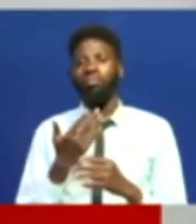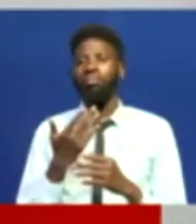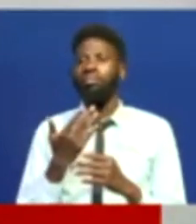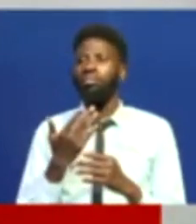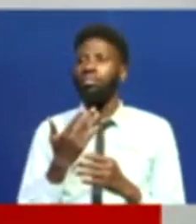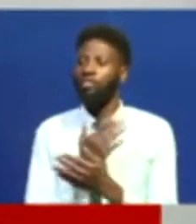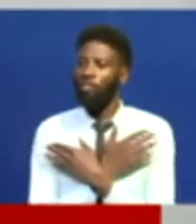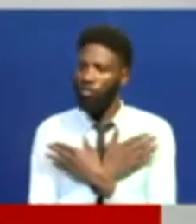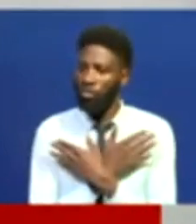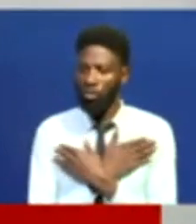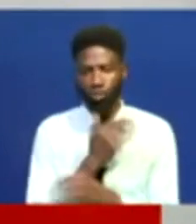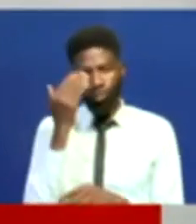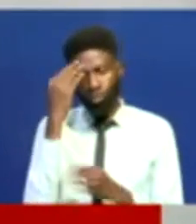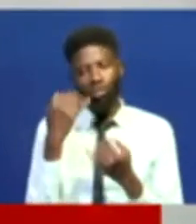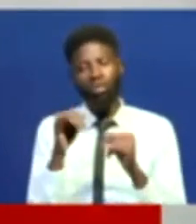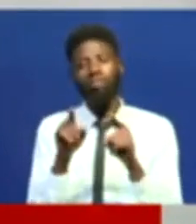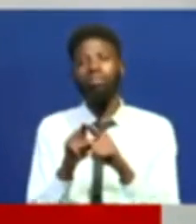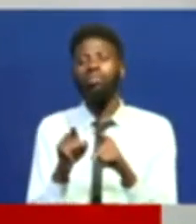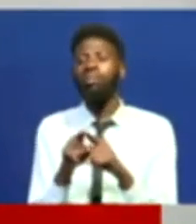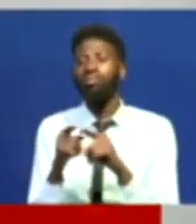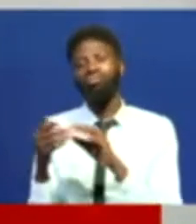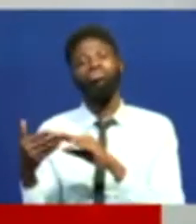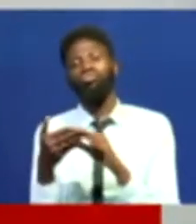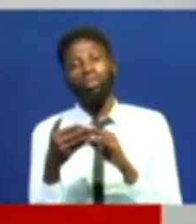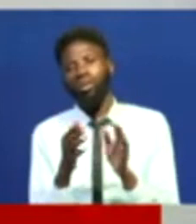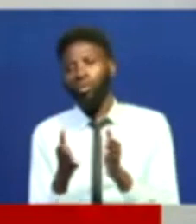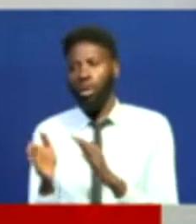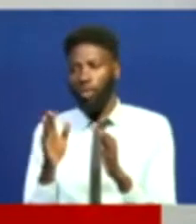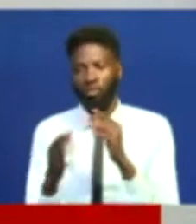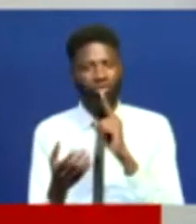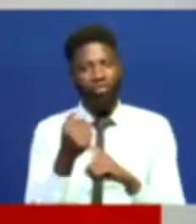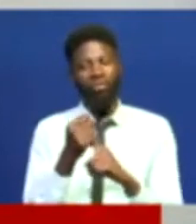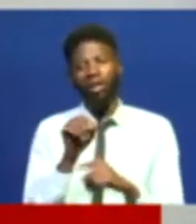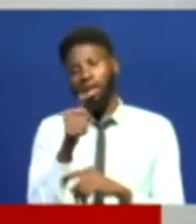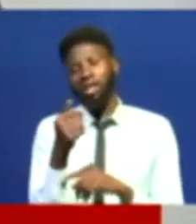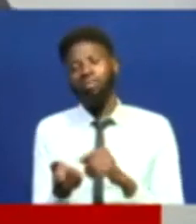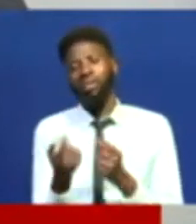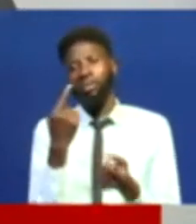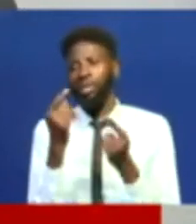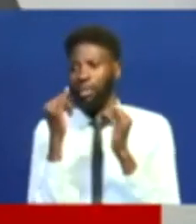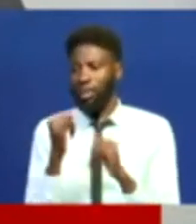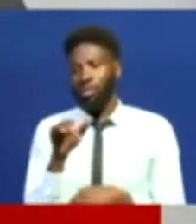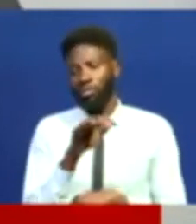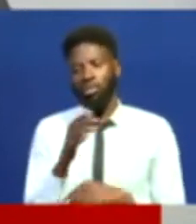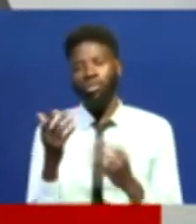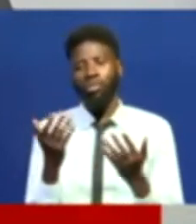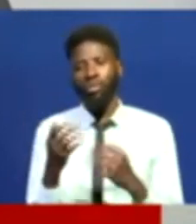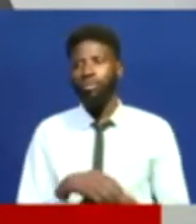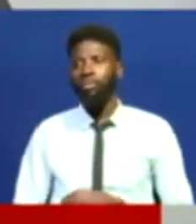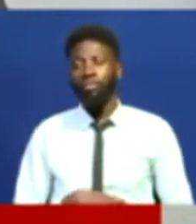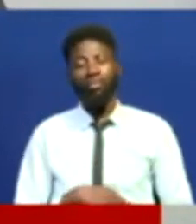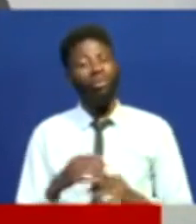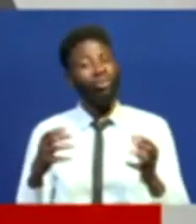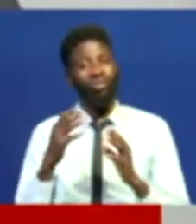friends, you know, try to get ahead of you with other threats. So it's an area that, you know... And criminals will